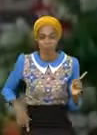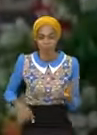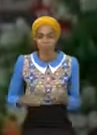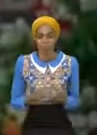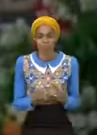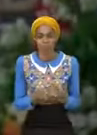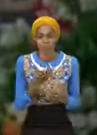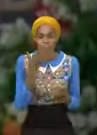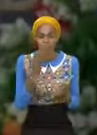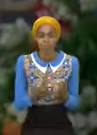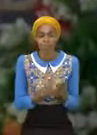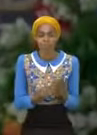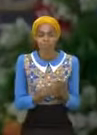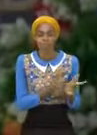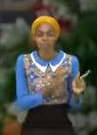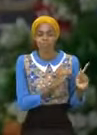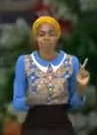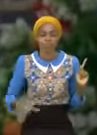Praise the Lord.